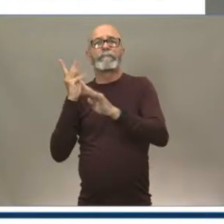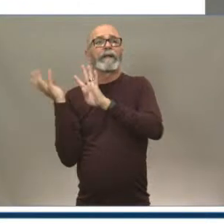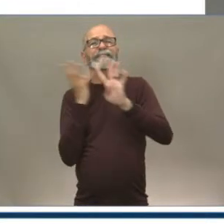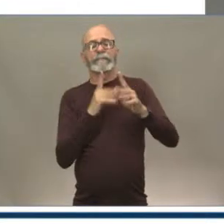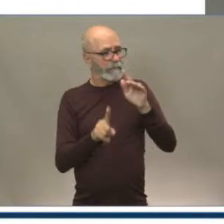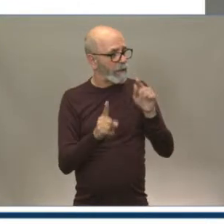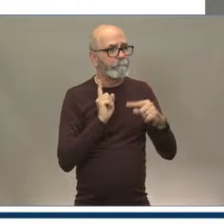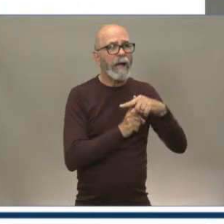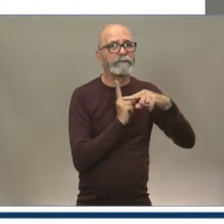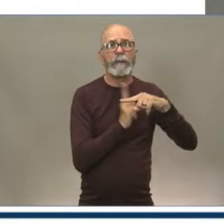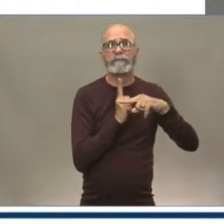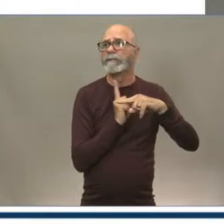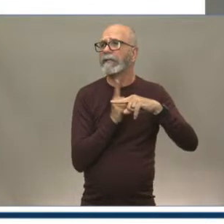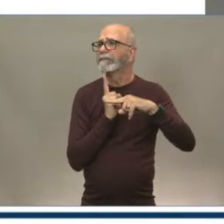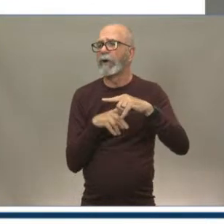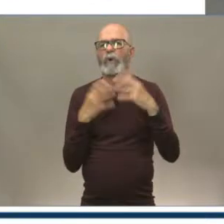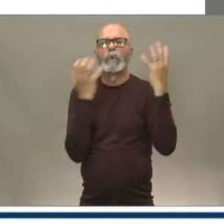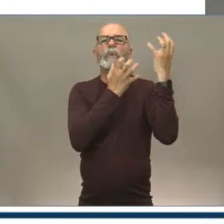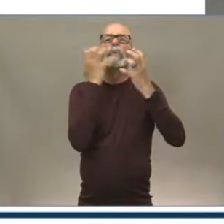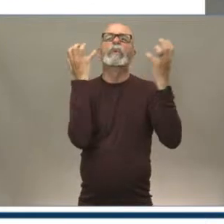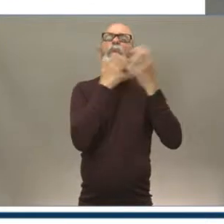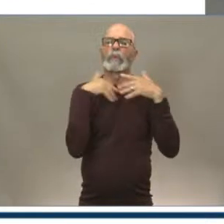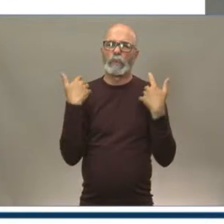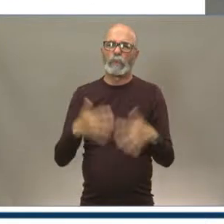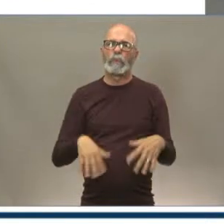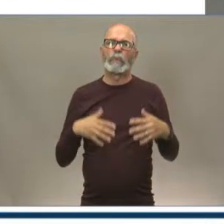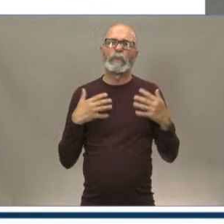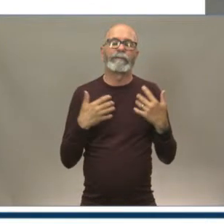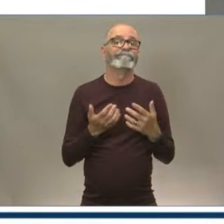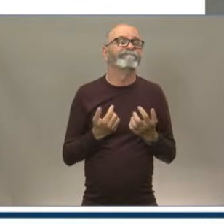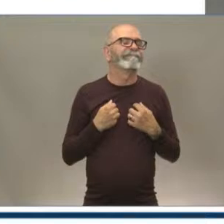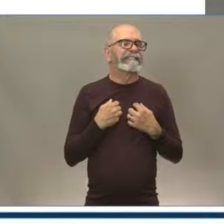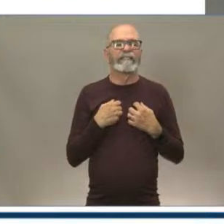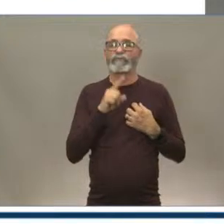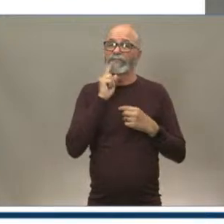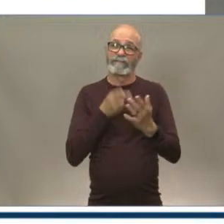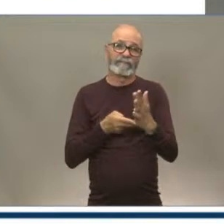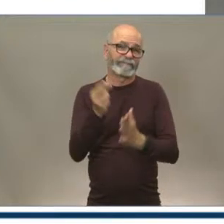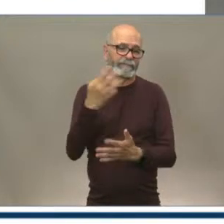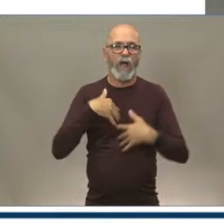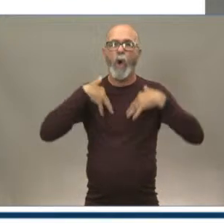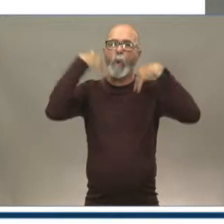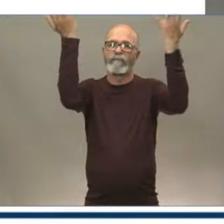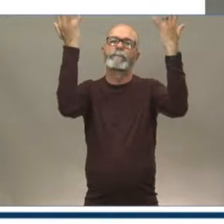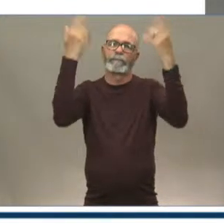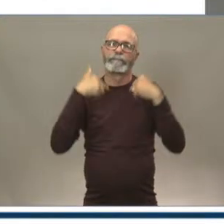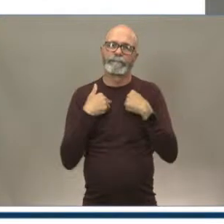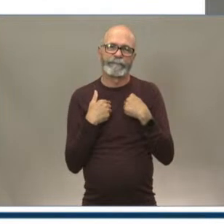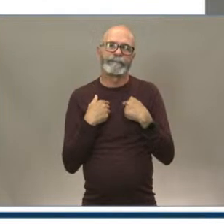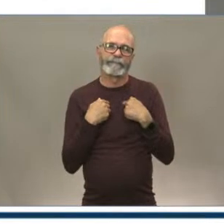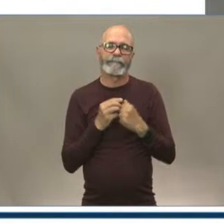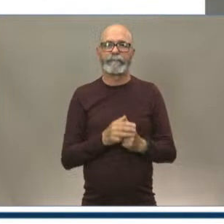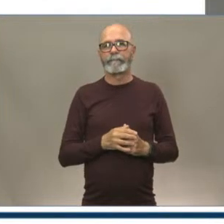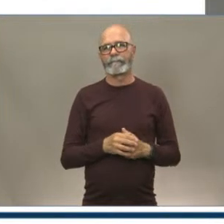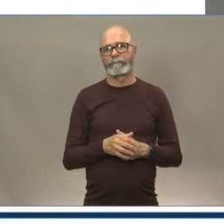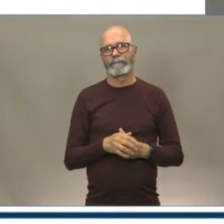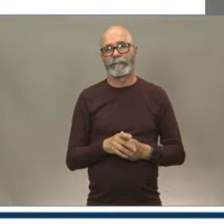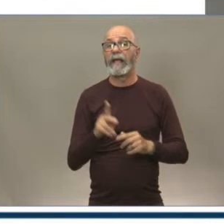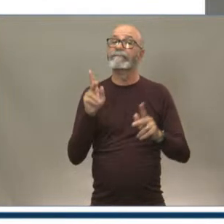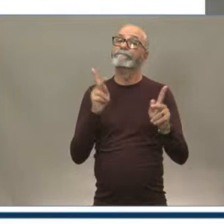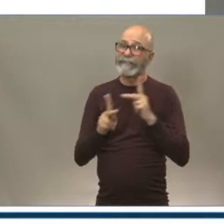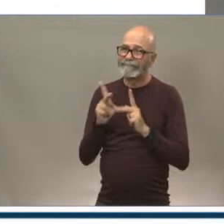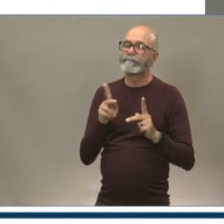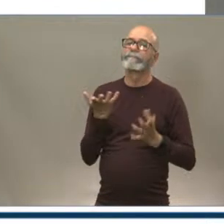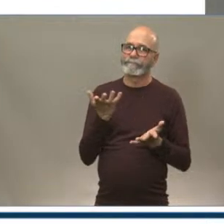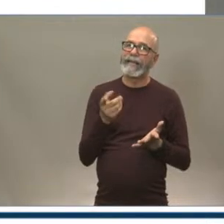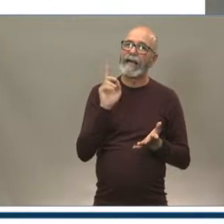simply a reality. We have finite capacity, and we're overwhelming that capacity. And people need to understand that. This